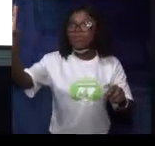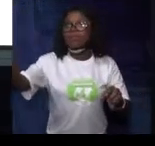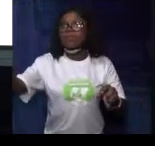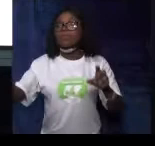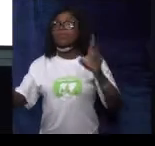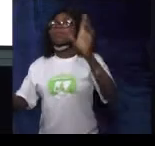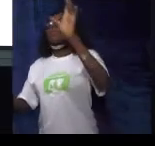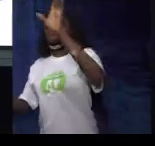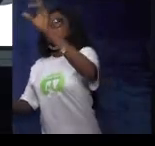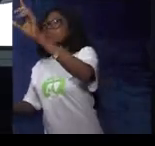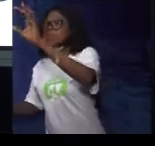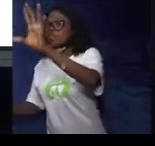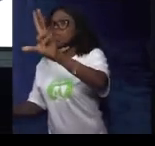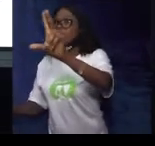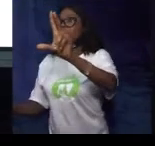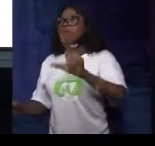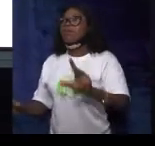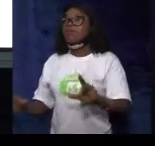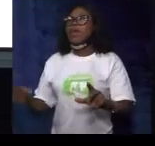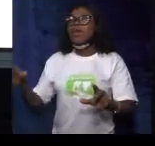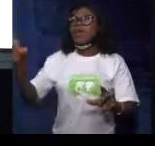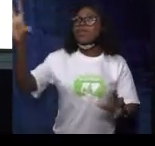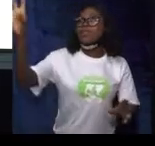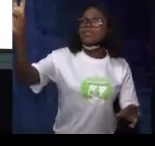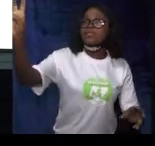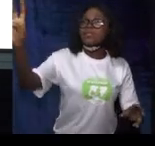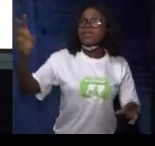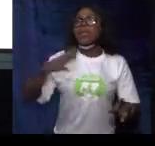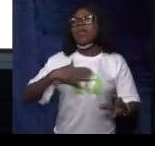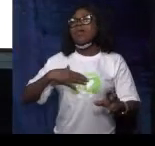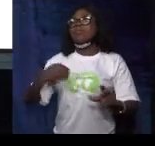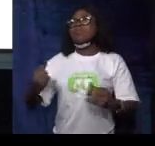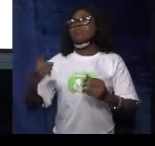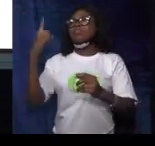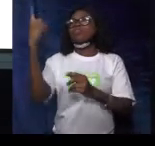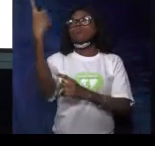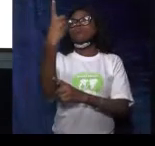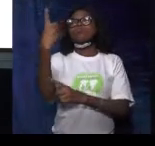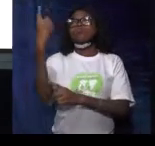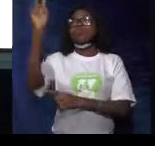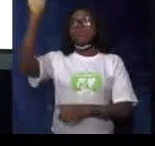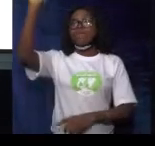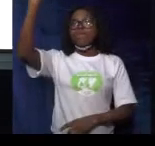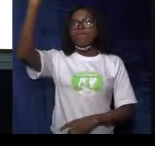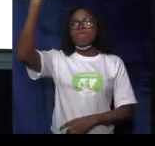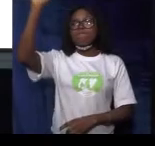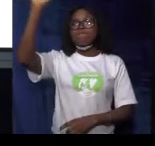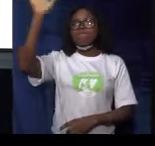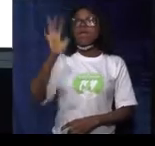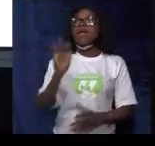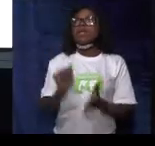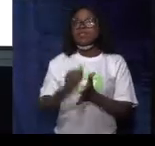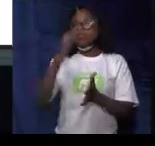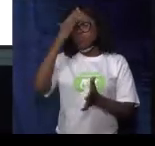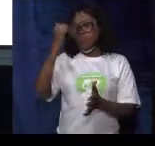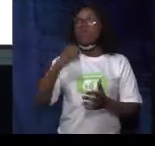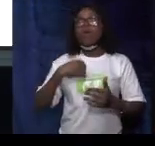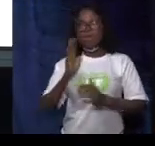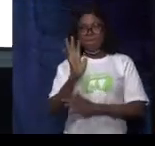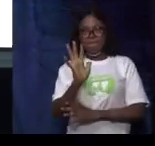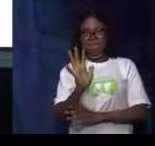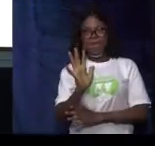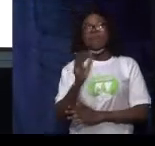circle 3 here and then 7 on the other side, 3 again on the left and 6 on the other side, I am left with